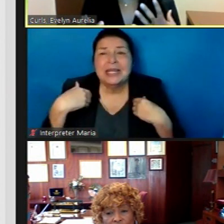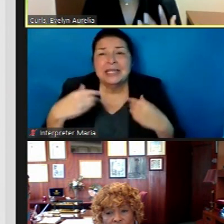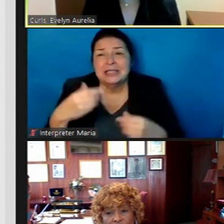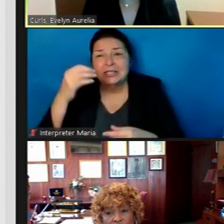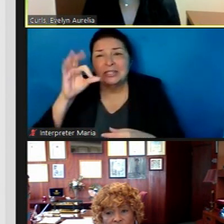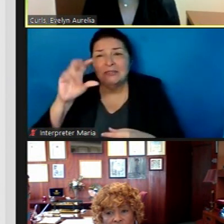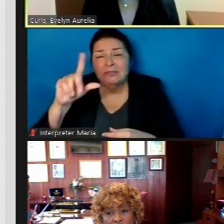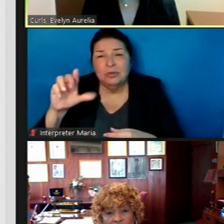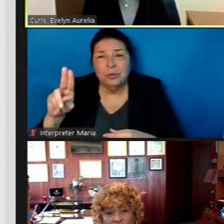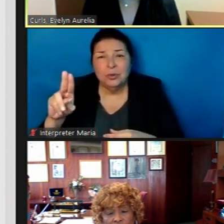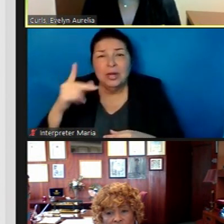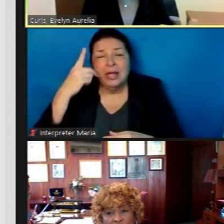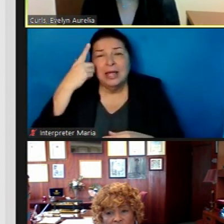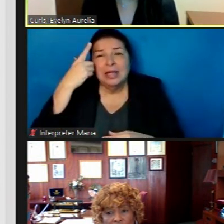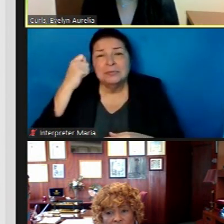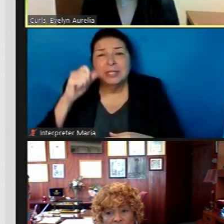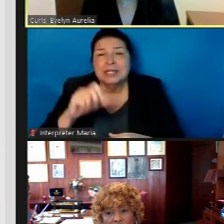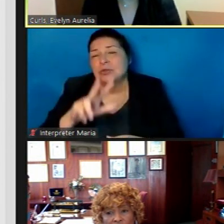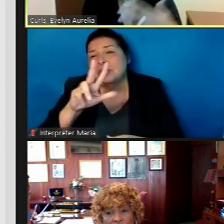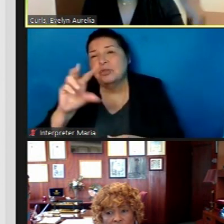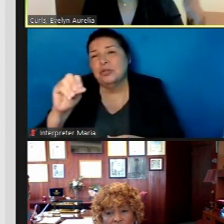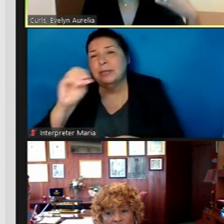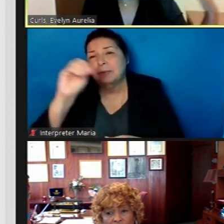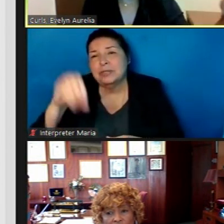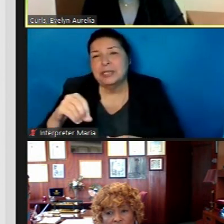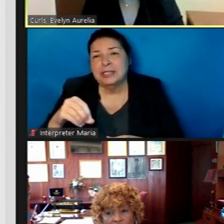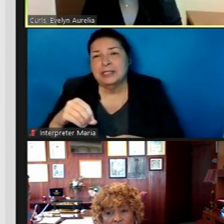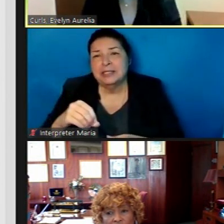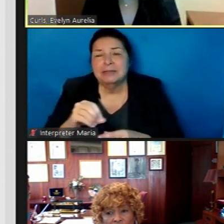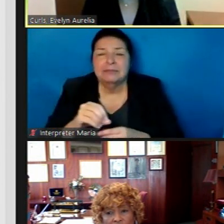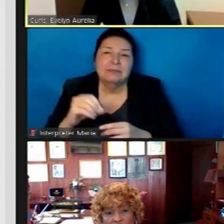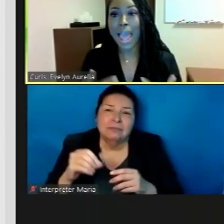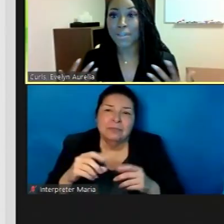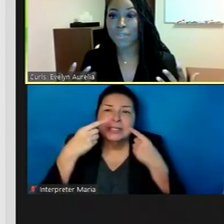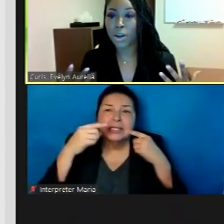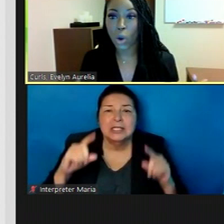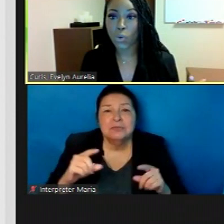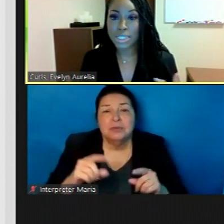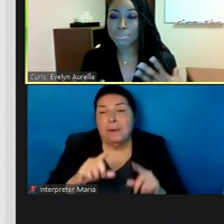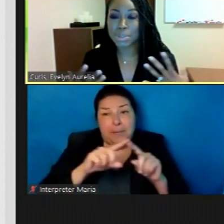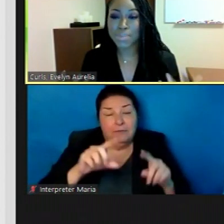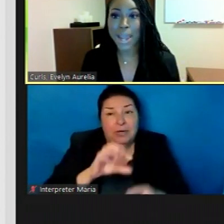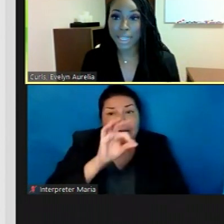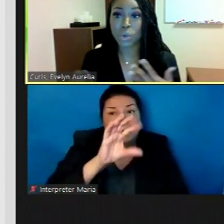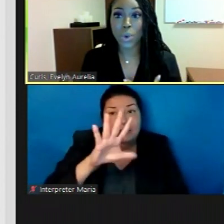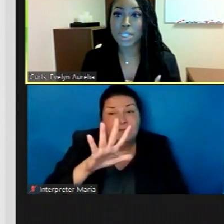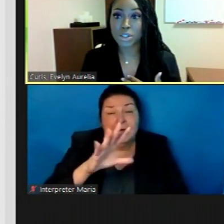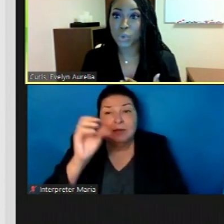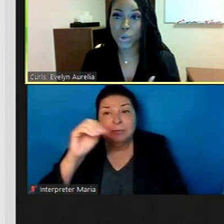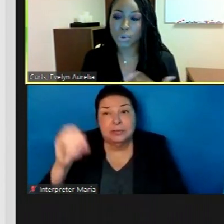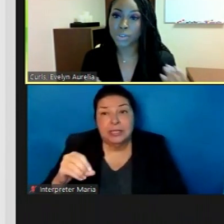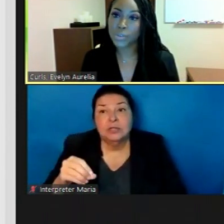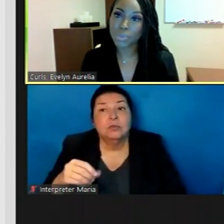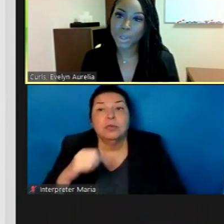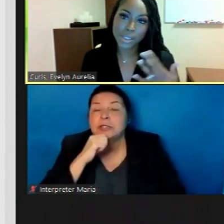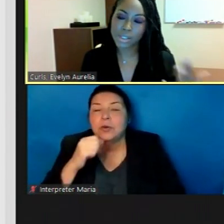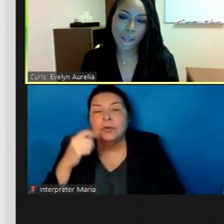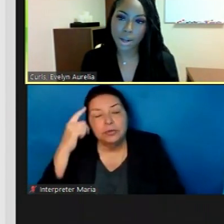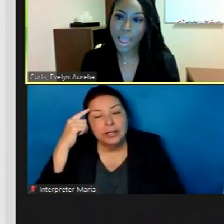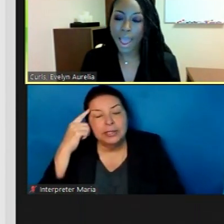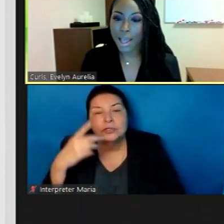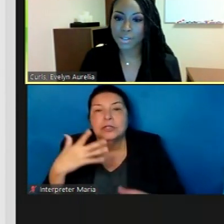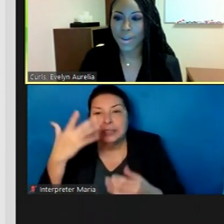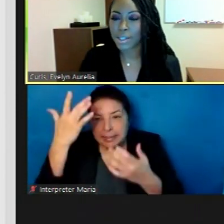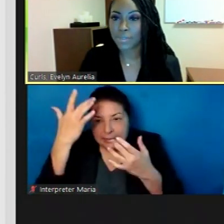things that are 95% effective, we don't expect you to contract and have COVID symptomatically the way that you would with the flu because it's